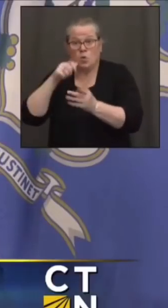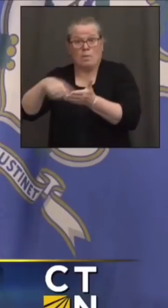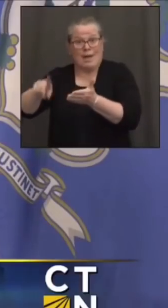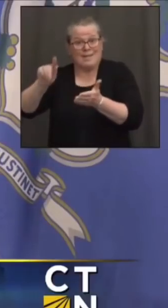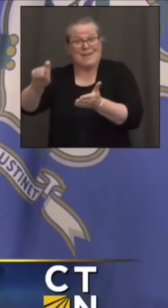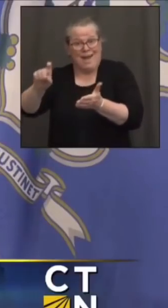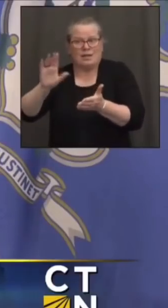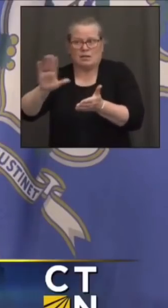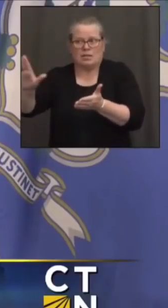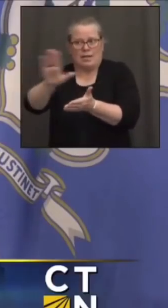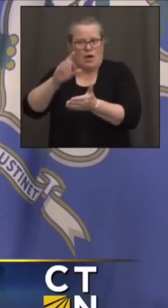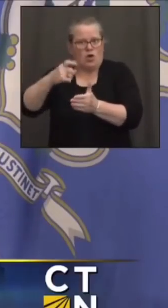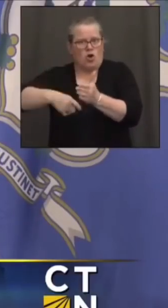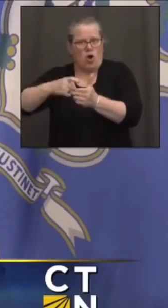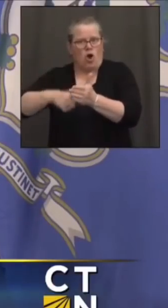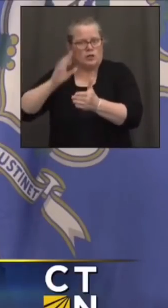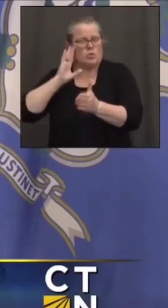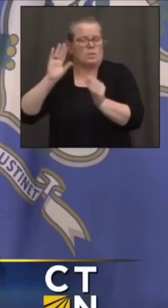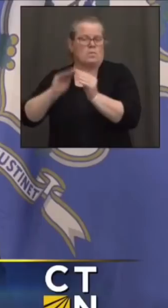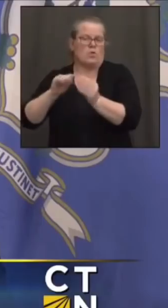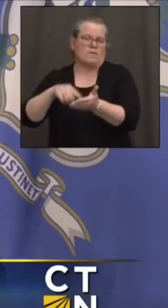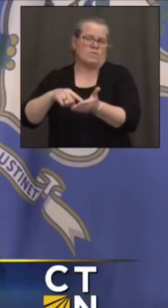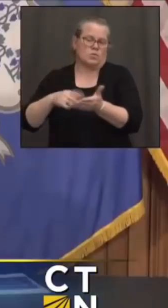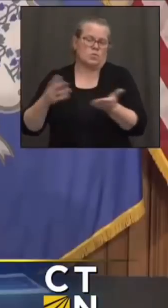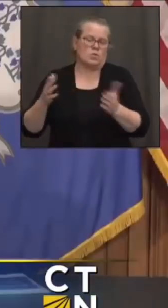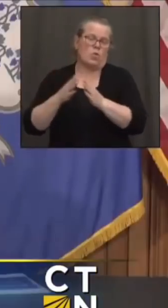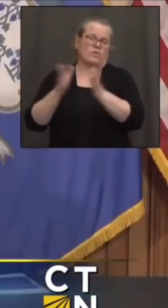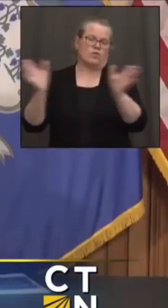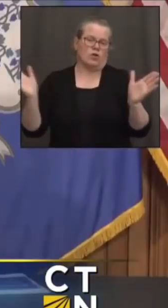overall. Thank you.